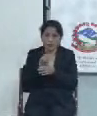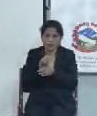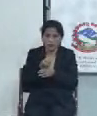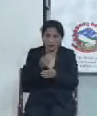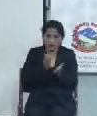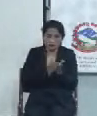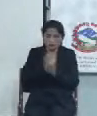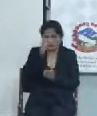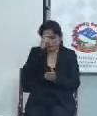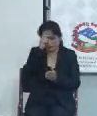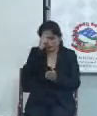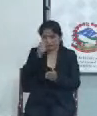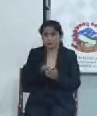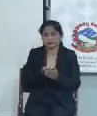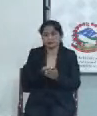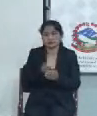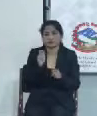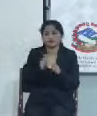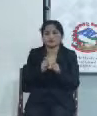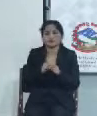that.